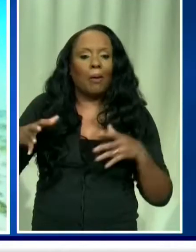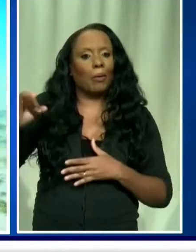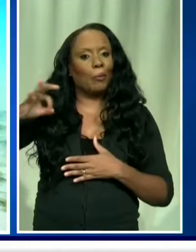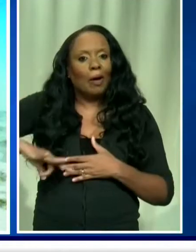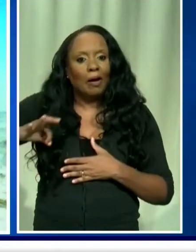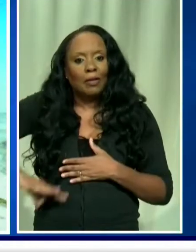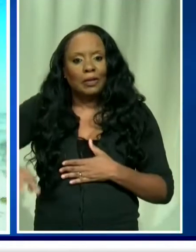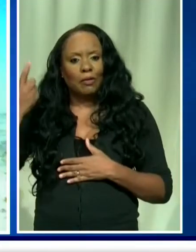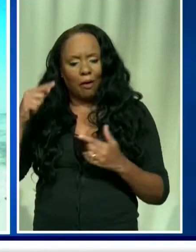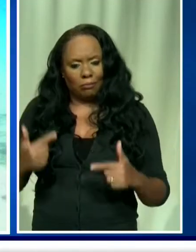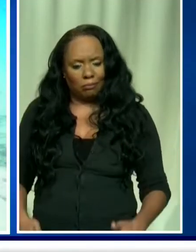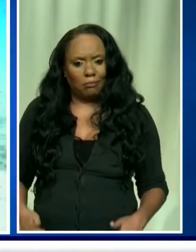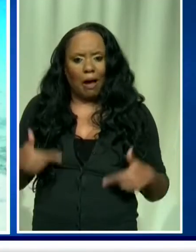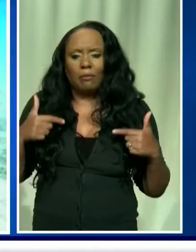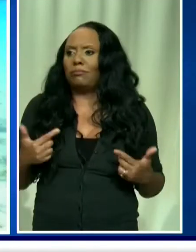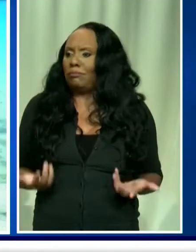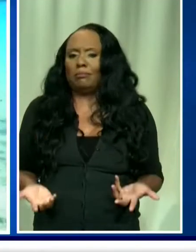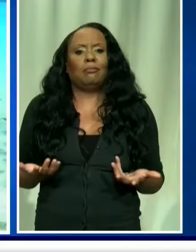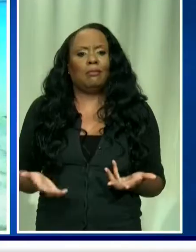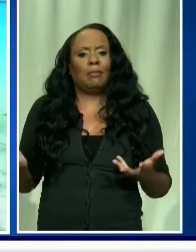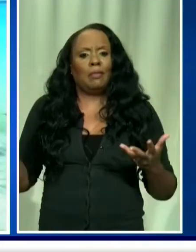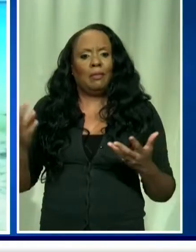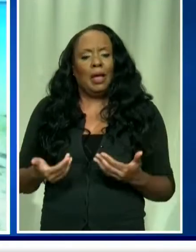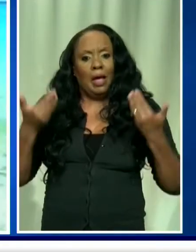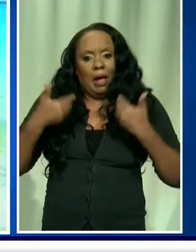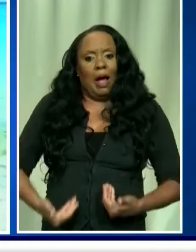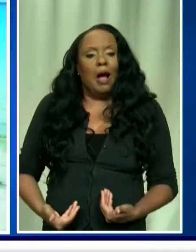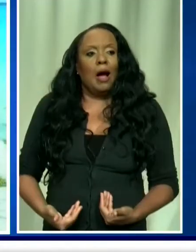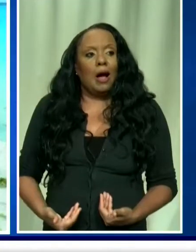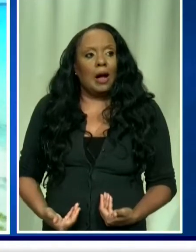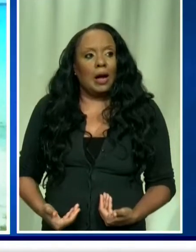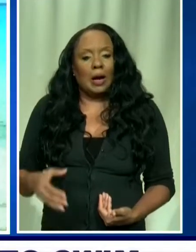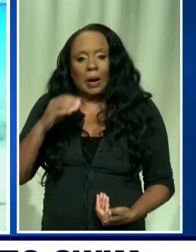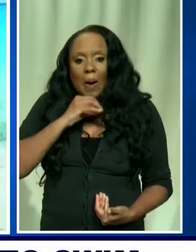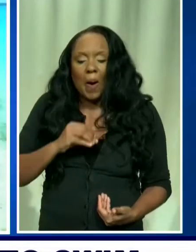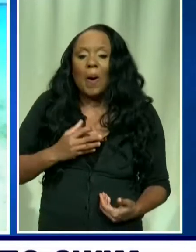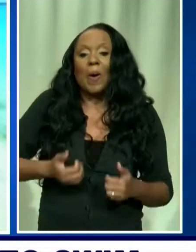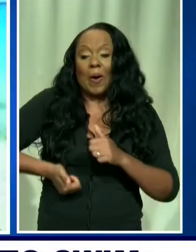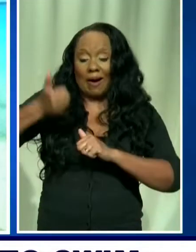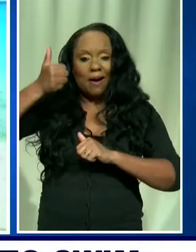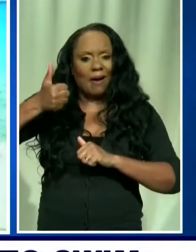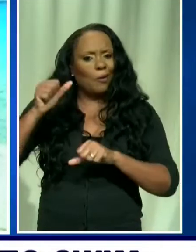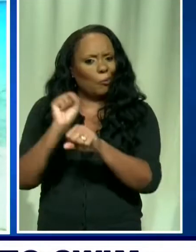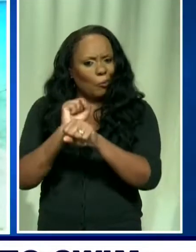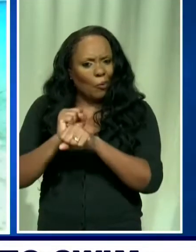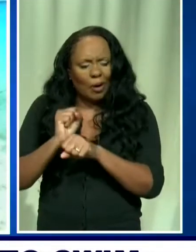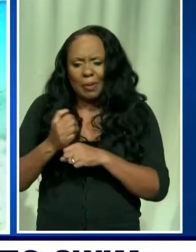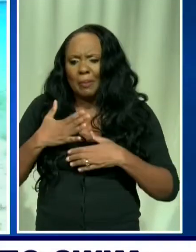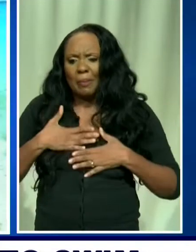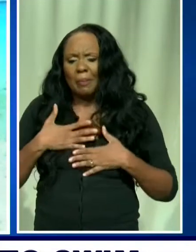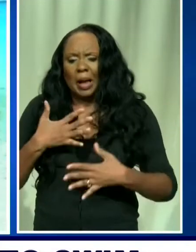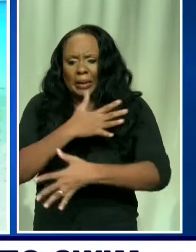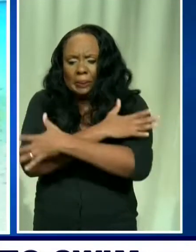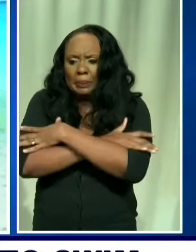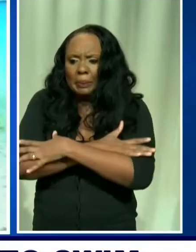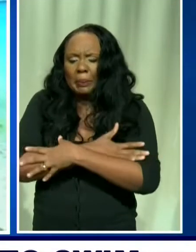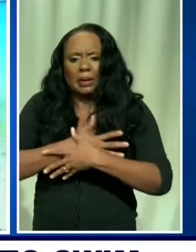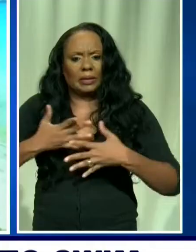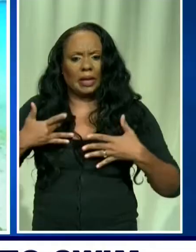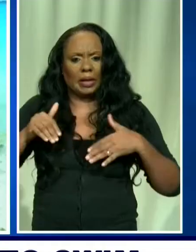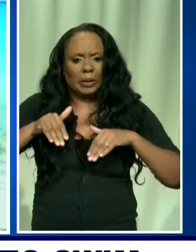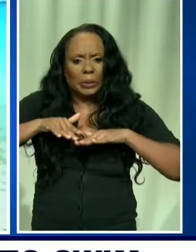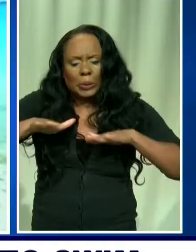that the program, of course, as a senior now, is working your muscles. You know, swimming is one of